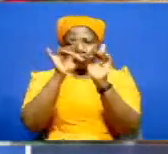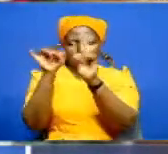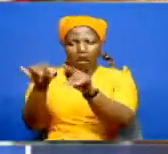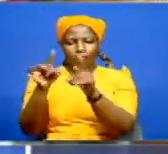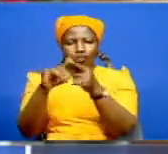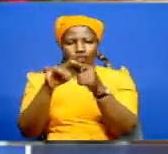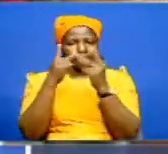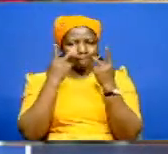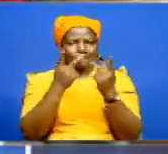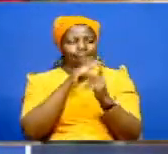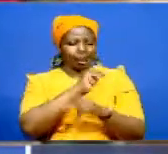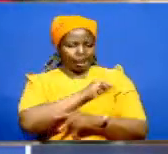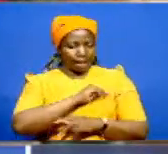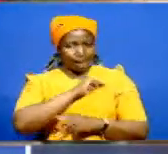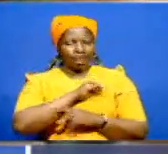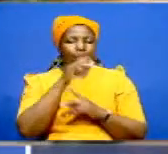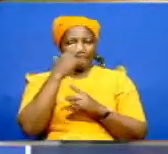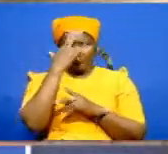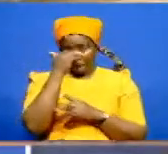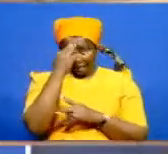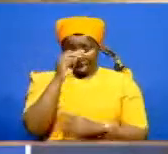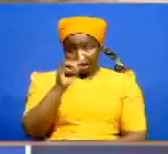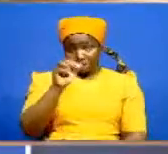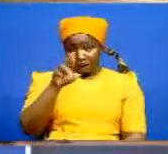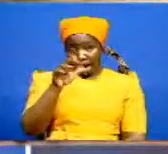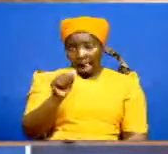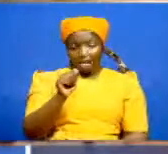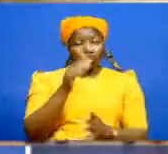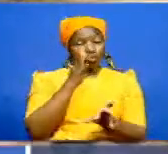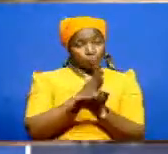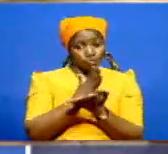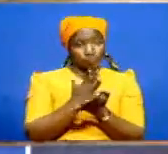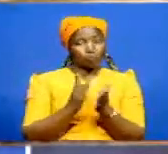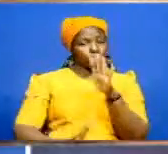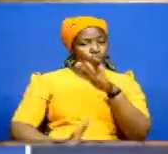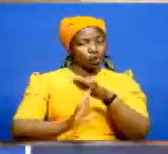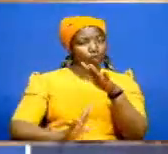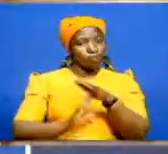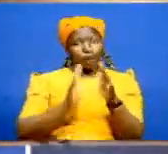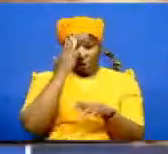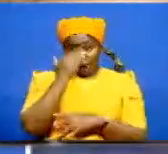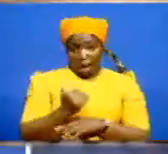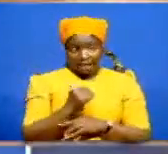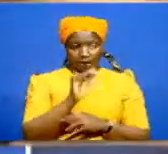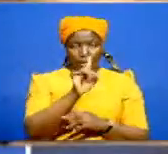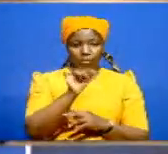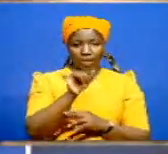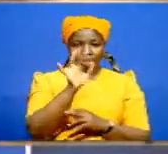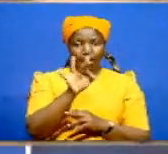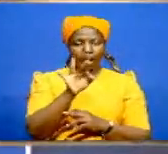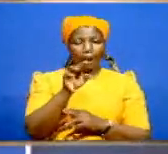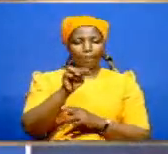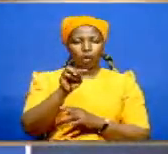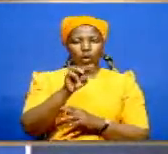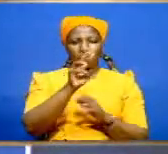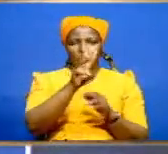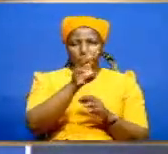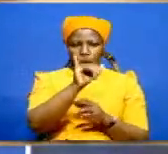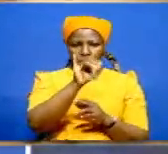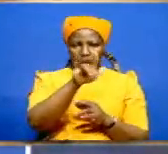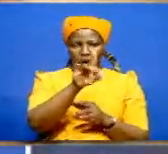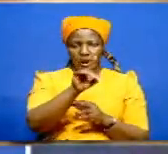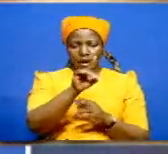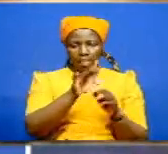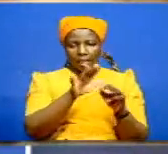Mara was able to deliver and is top rated due to the 1.3 million wild-based in migration,